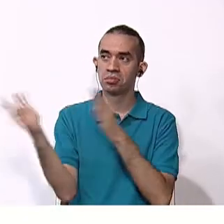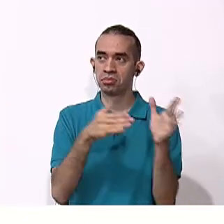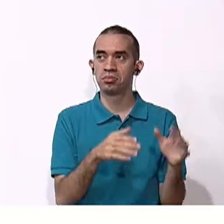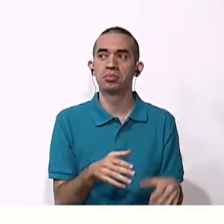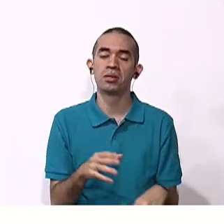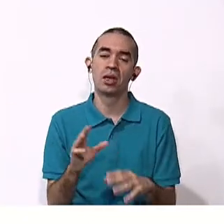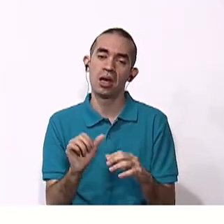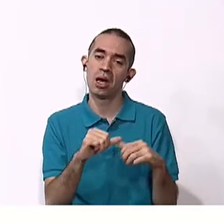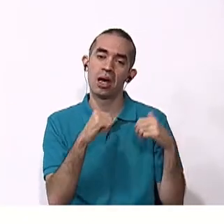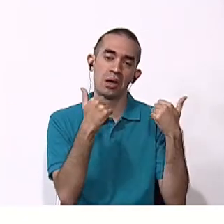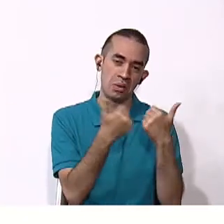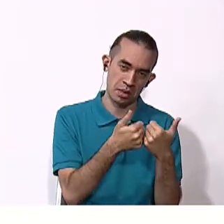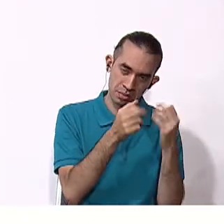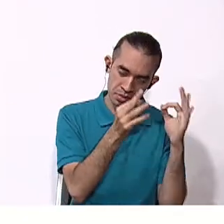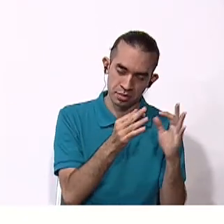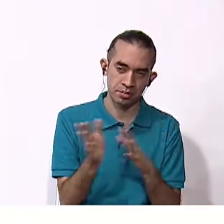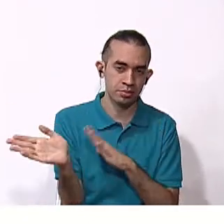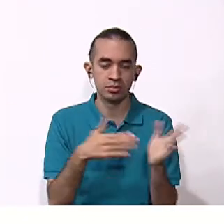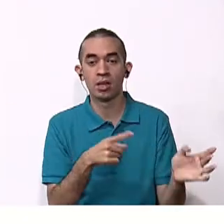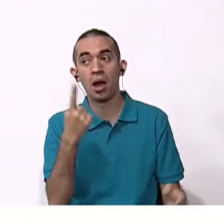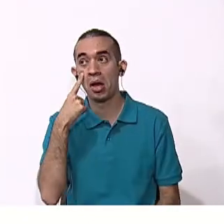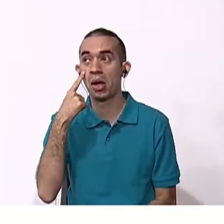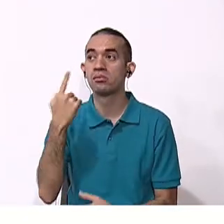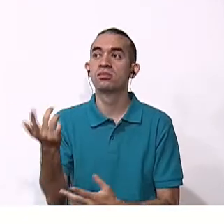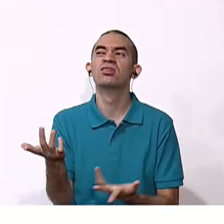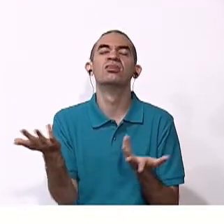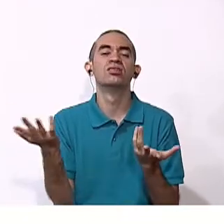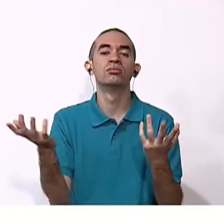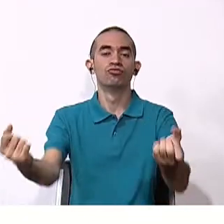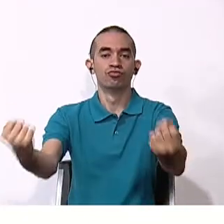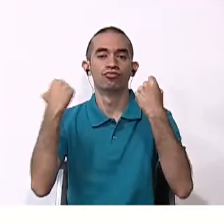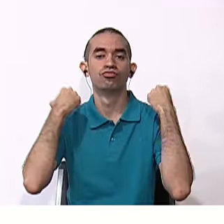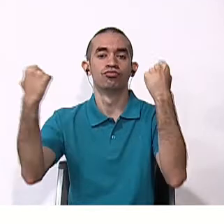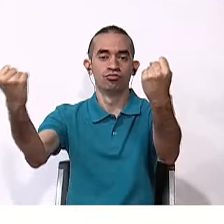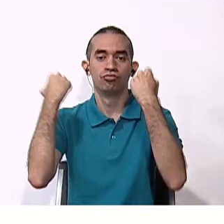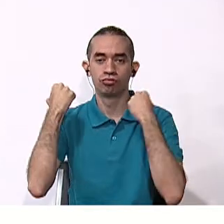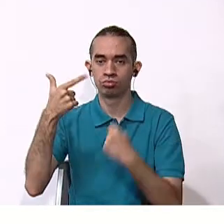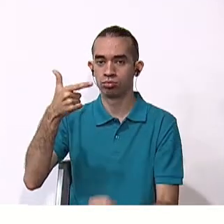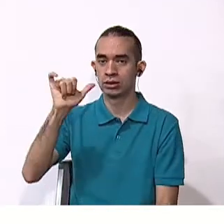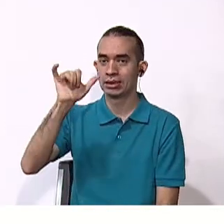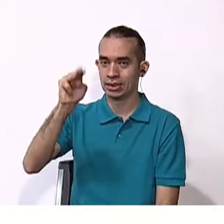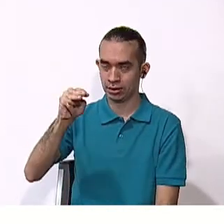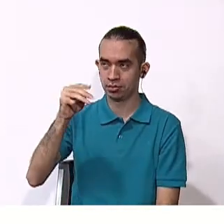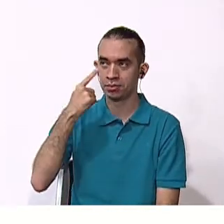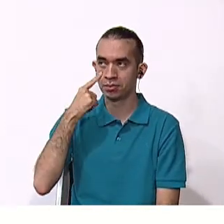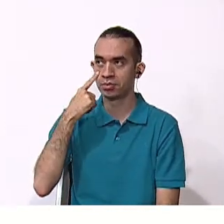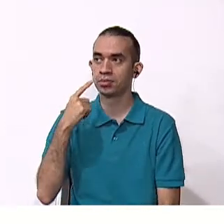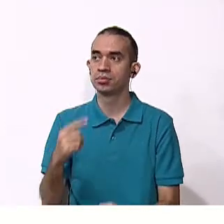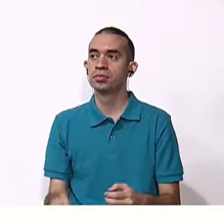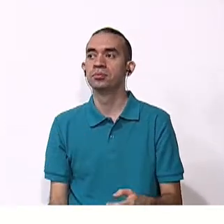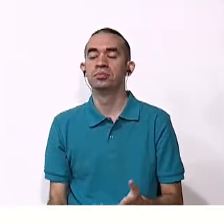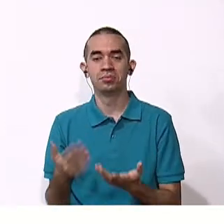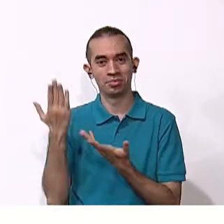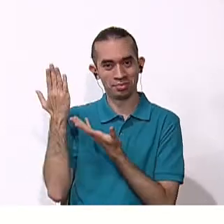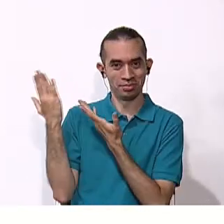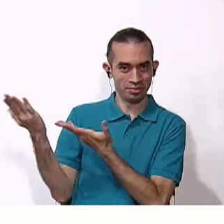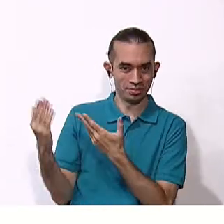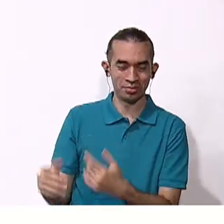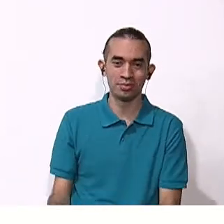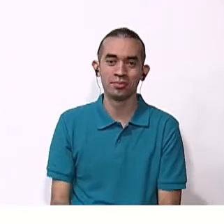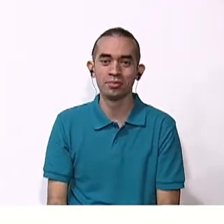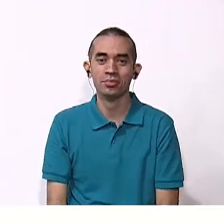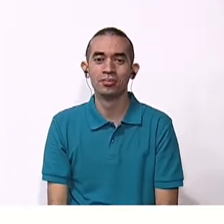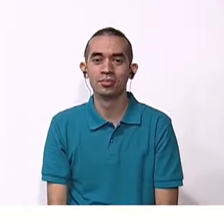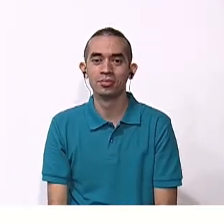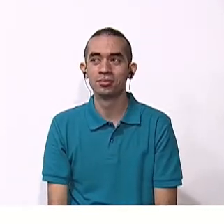classroom. Uh-huh. Now we have the gym. This is the gym. Very